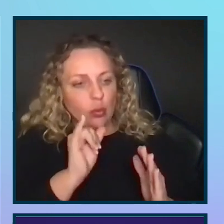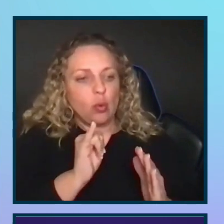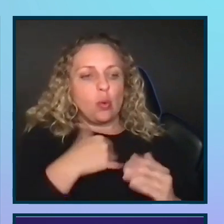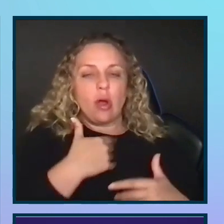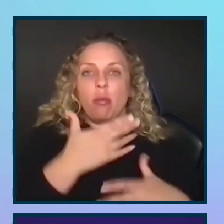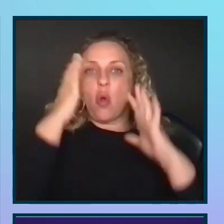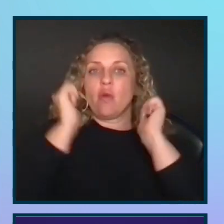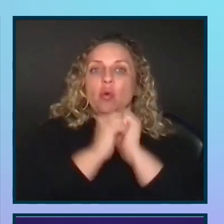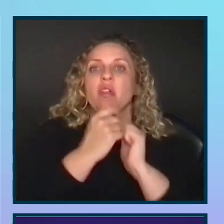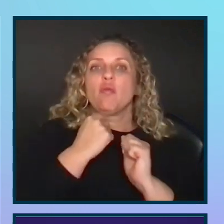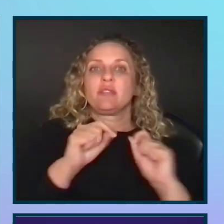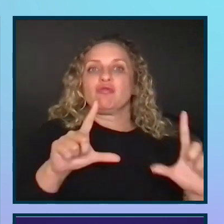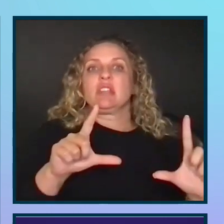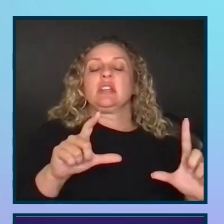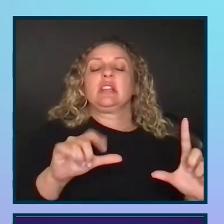red screen.